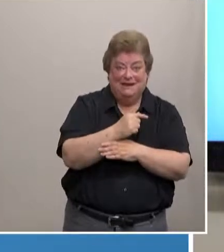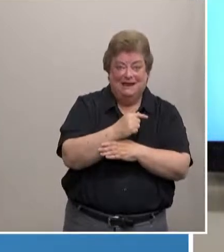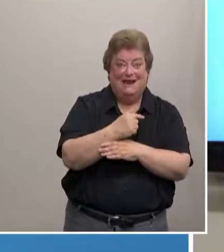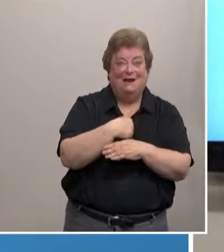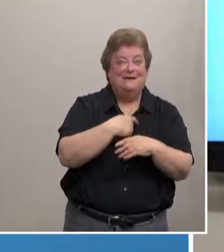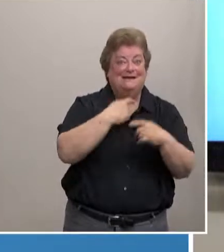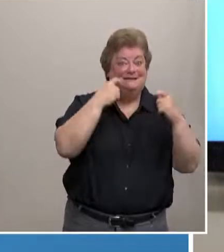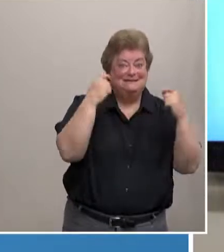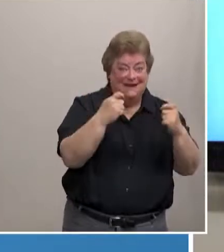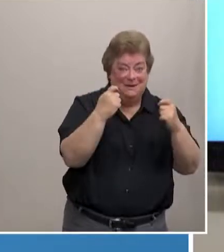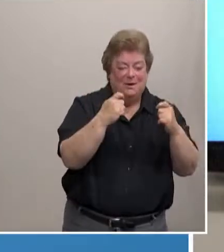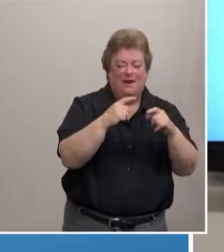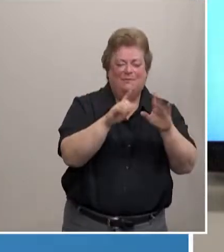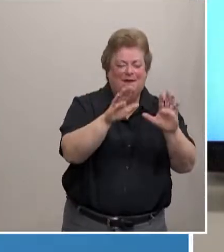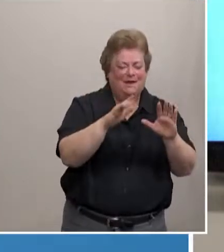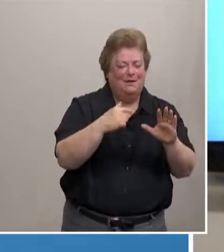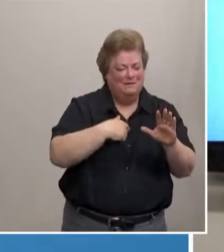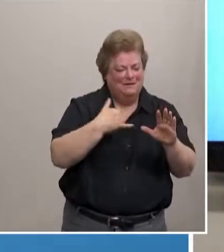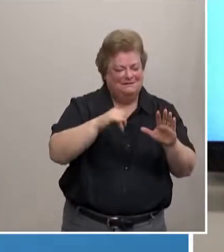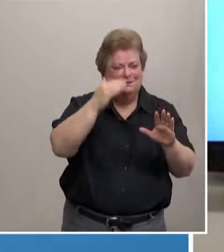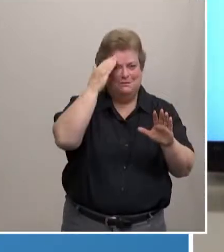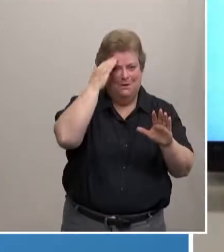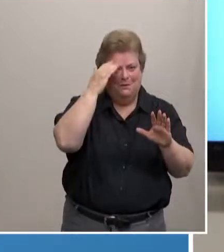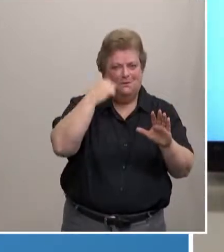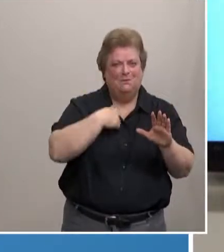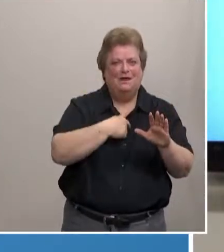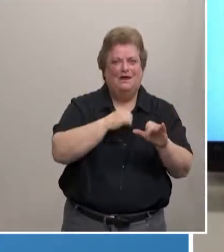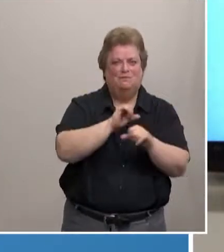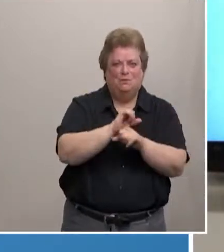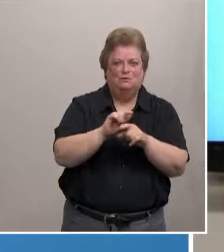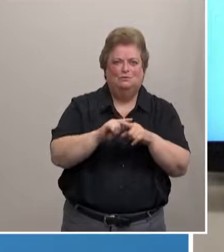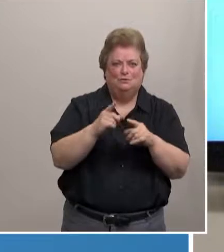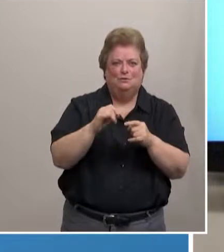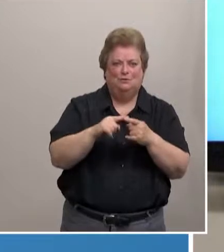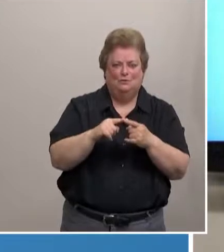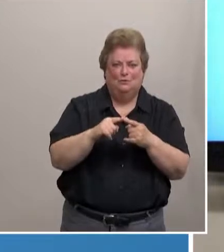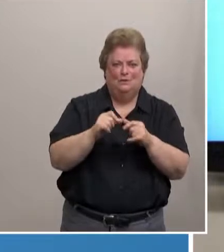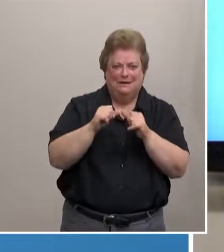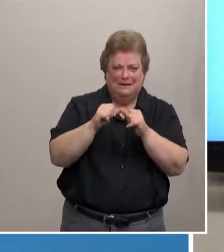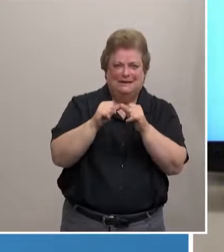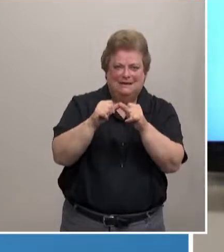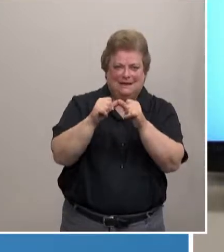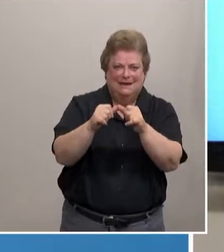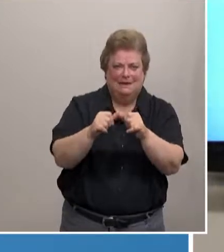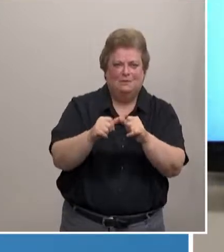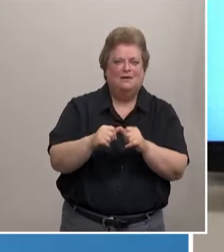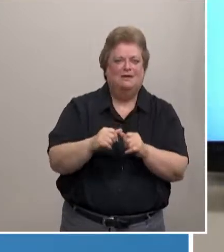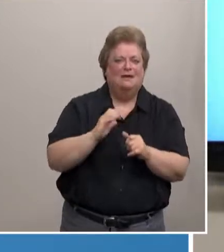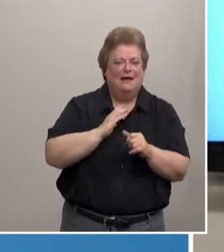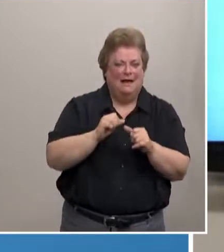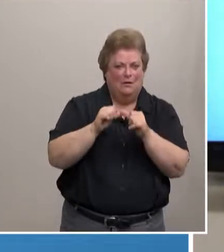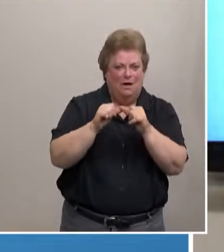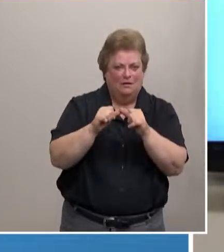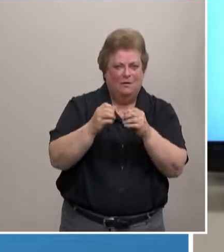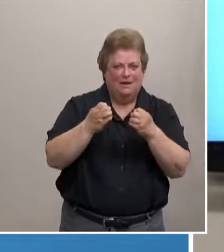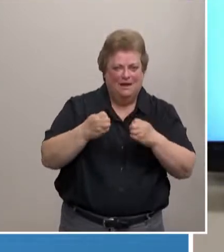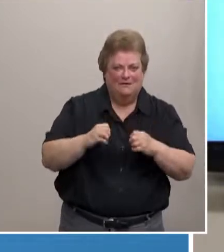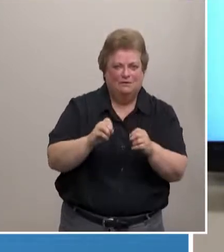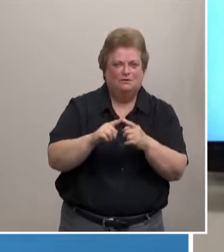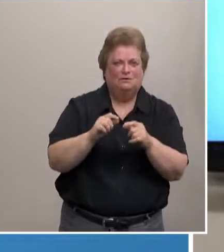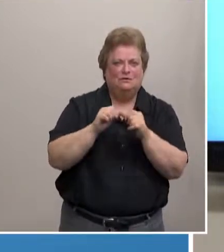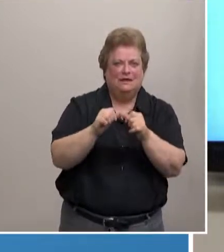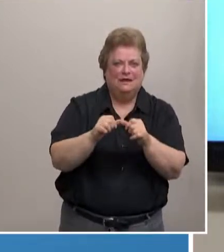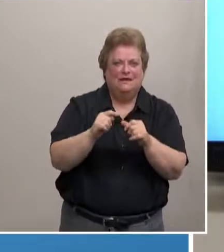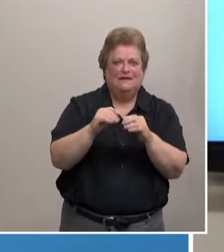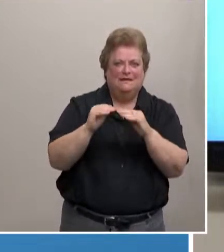still know that we have work to do together to advance the health and security of our community. Our ongoing efforts will continue to include the efficient